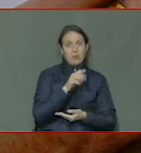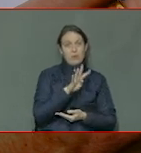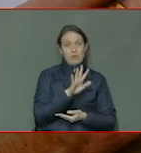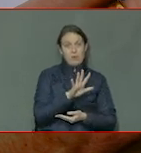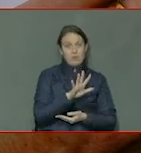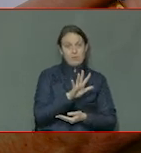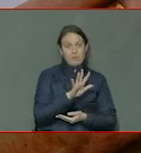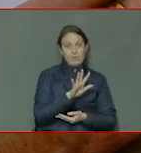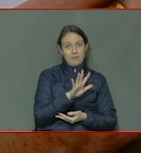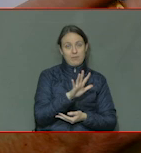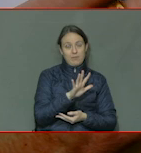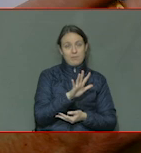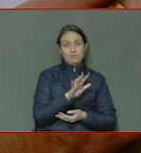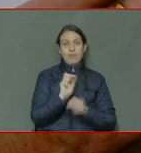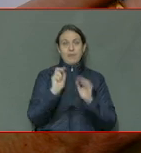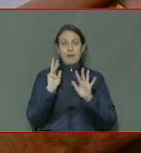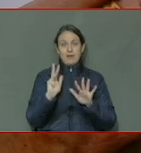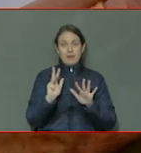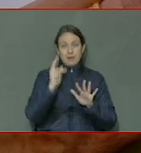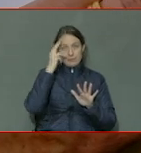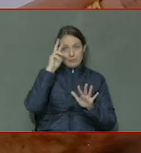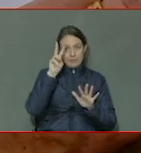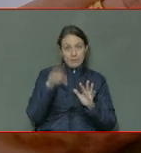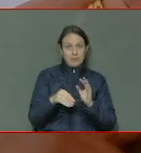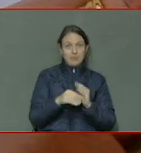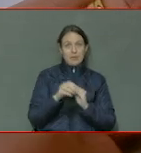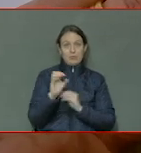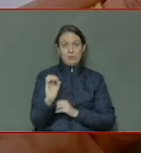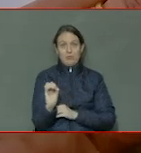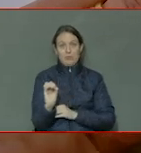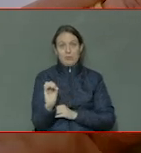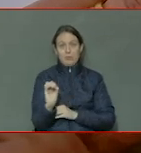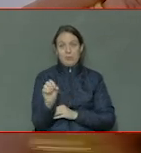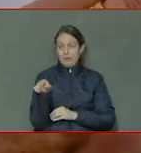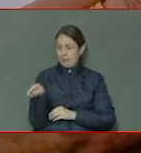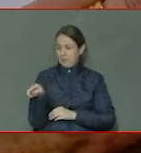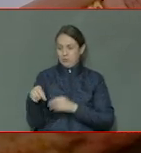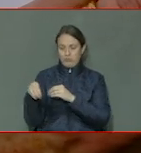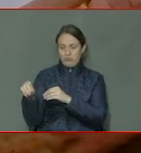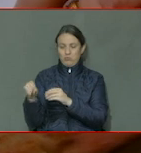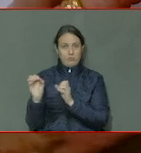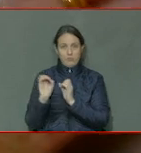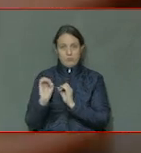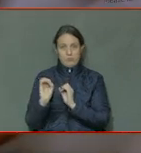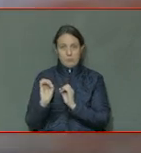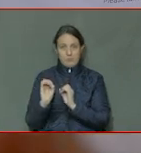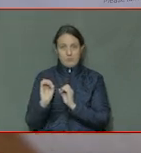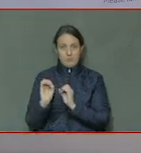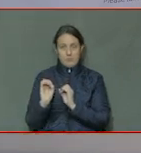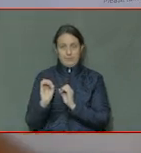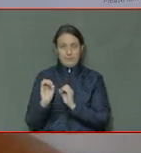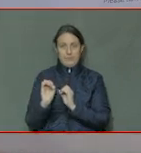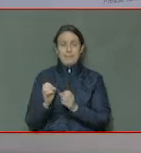0.45 and 9 squared plus 0 because the one was standing still. And boys and